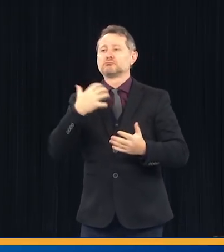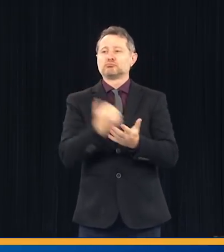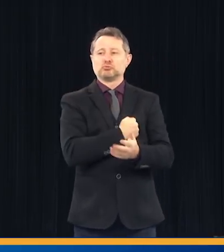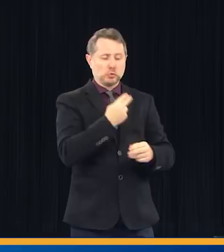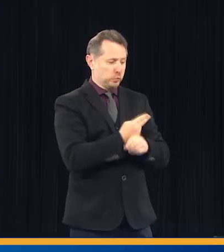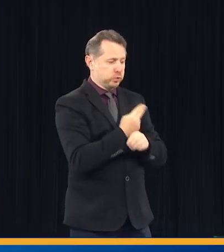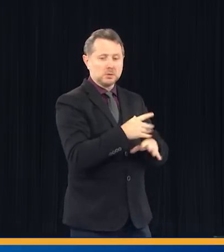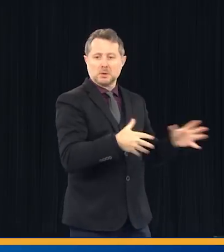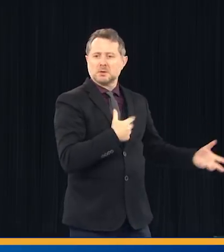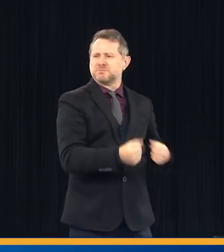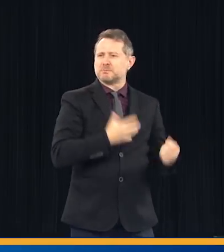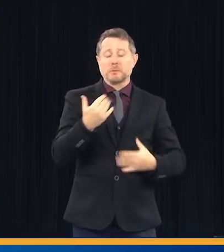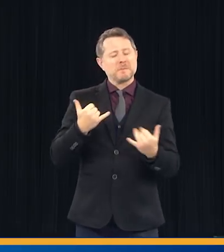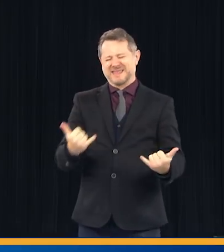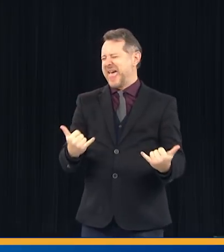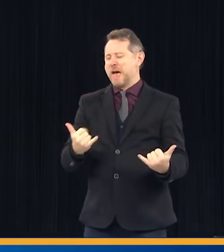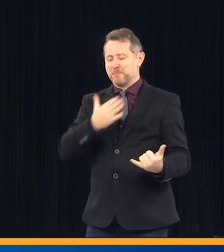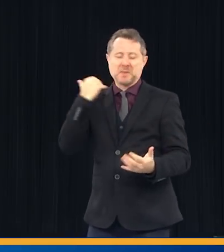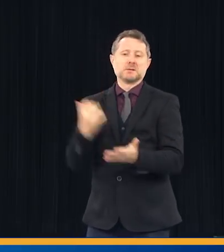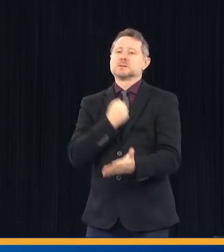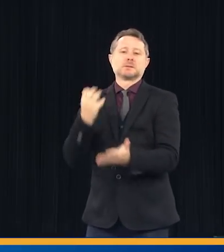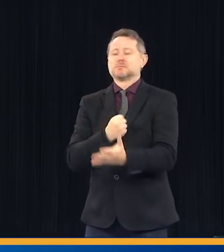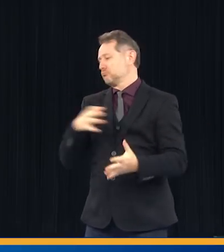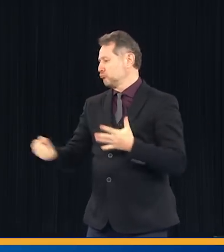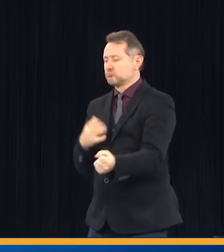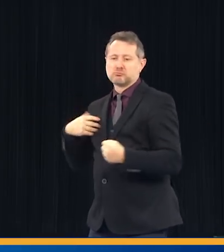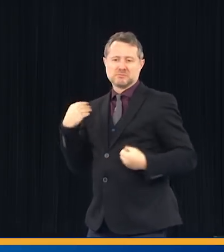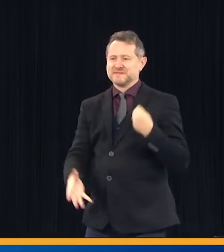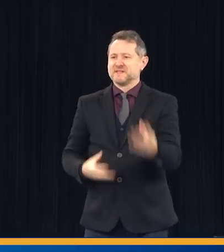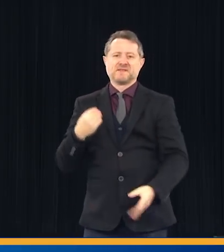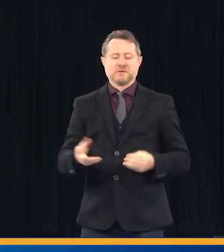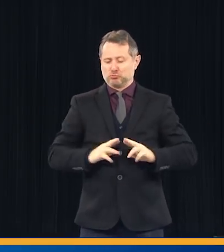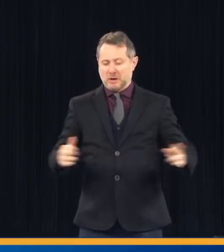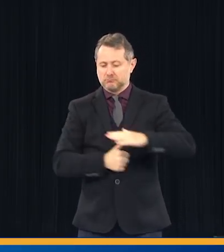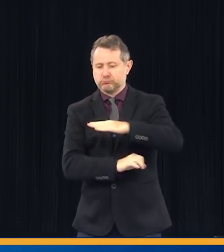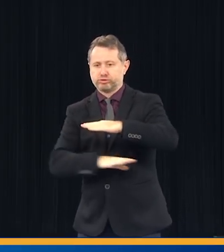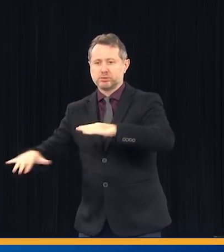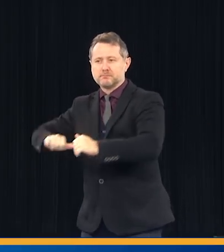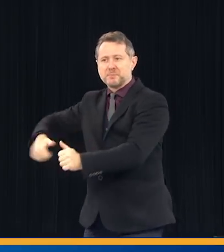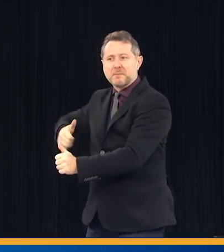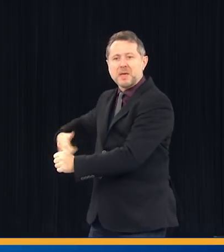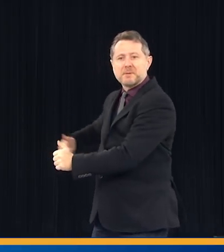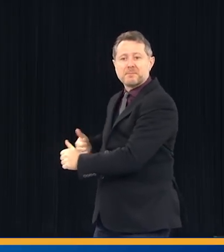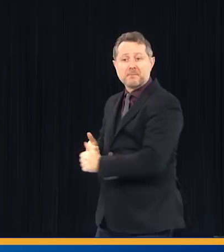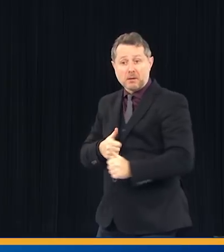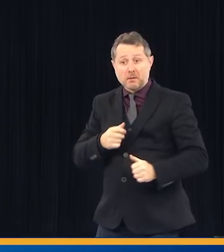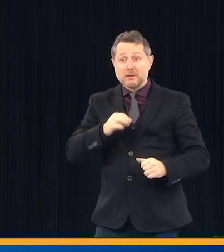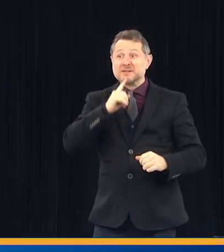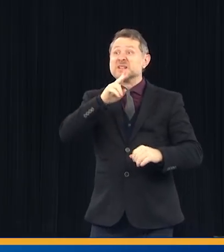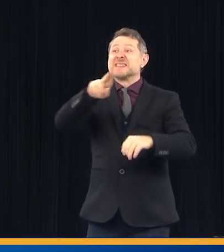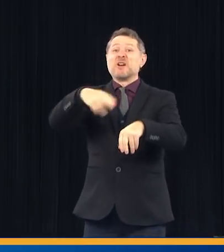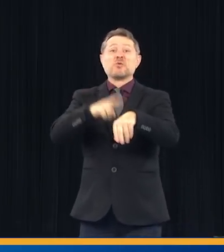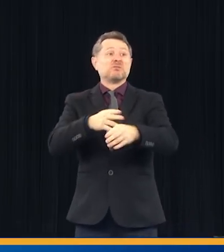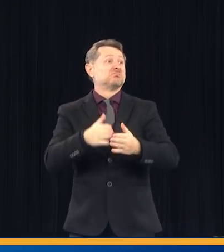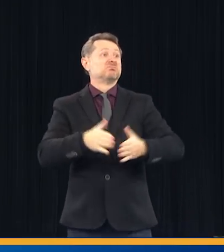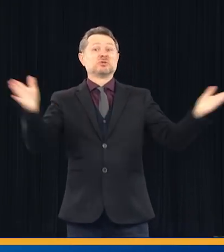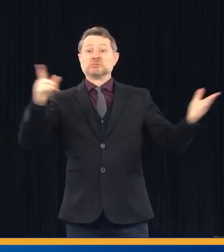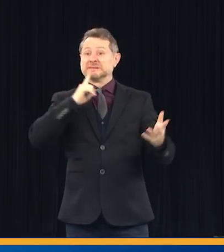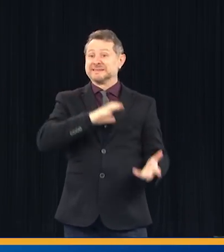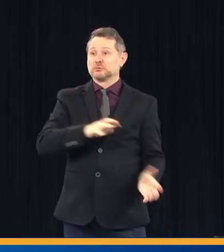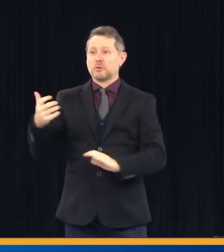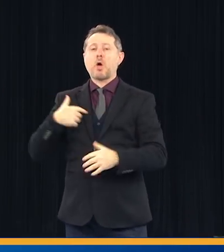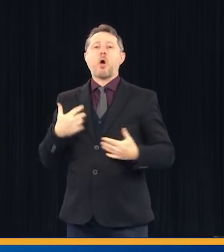days getting ready everything that you would need when you actually have to go to war. For